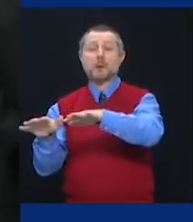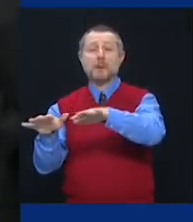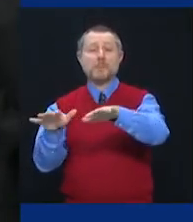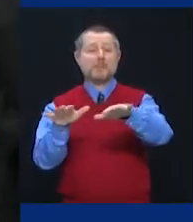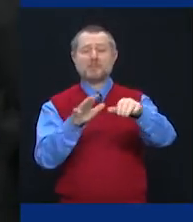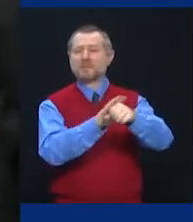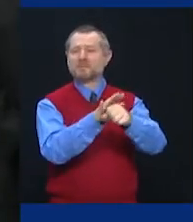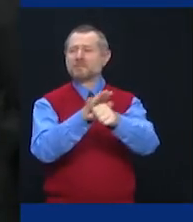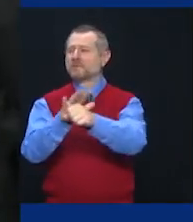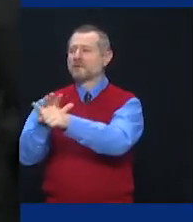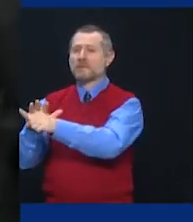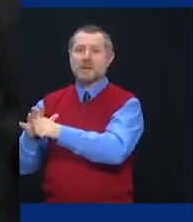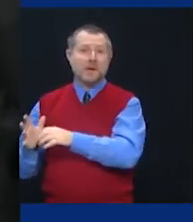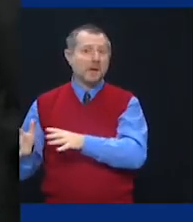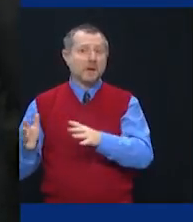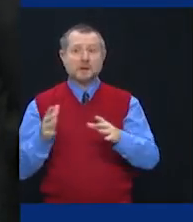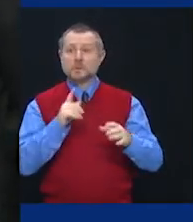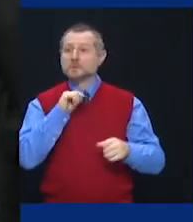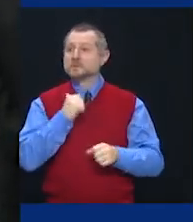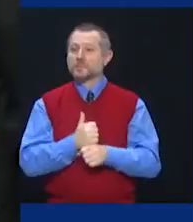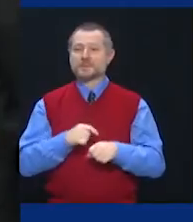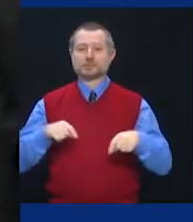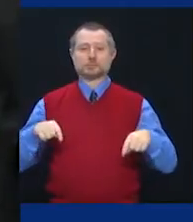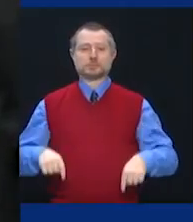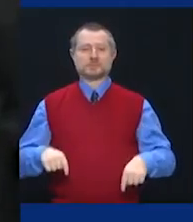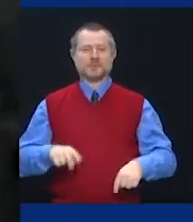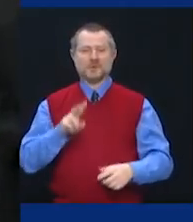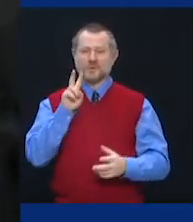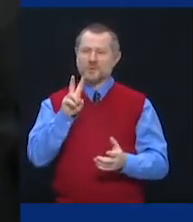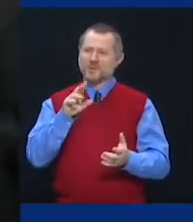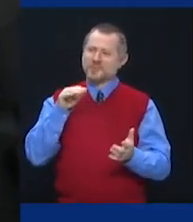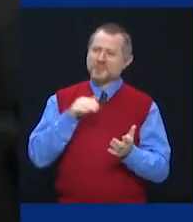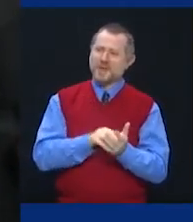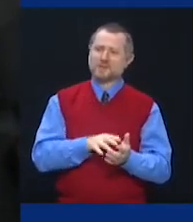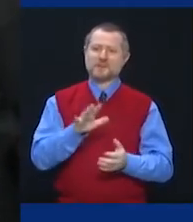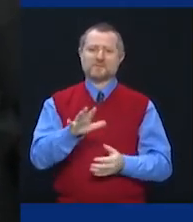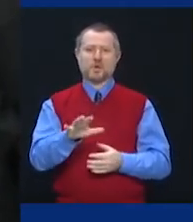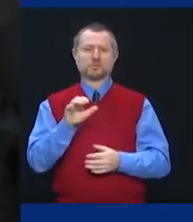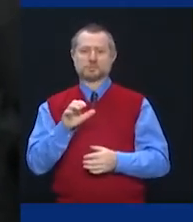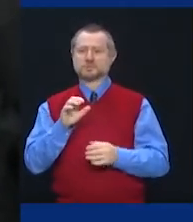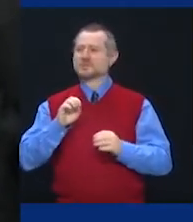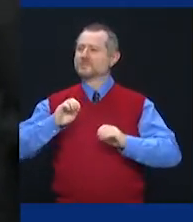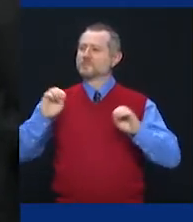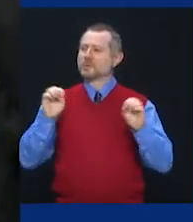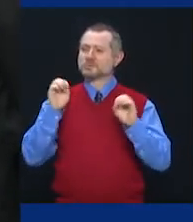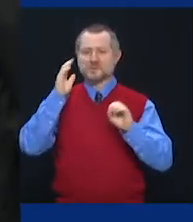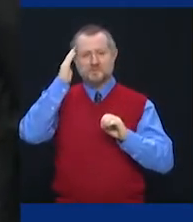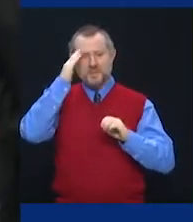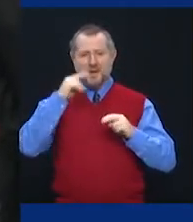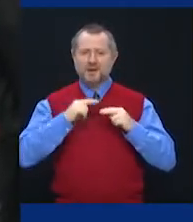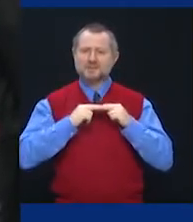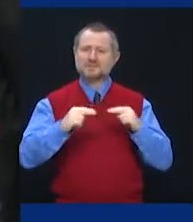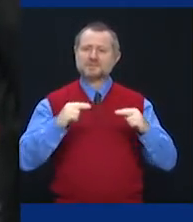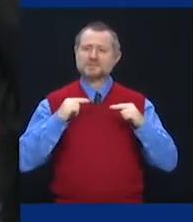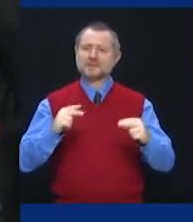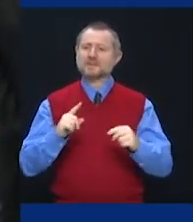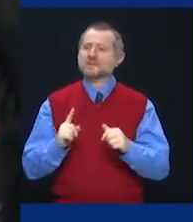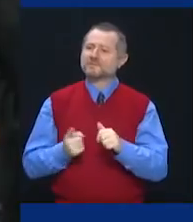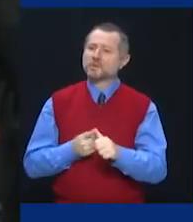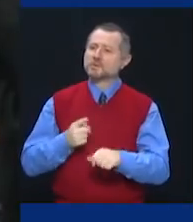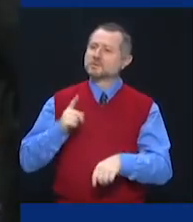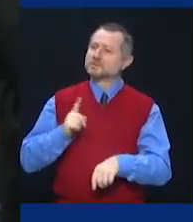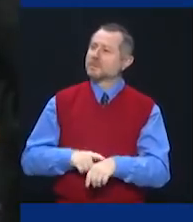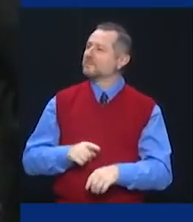2,500 emergency beds were set up at Javits. It had never been done before. The